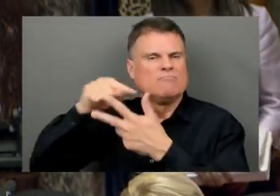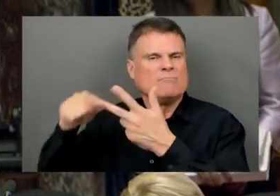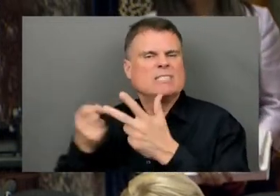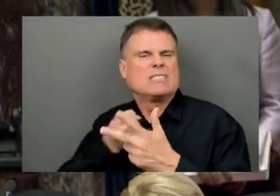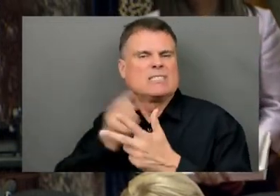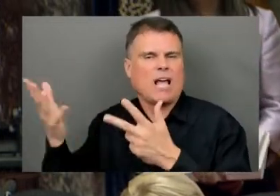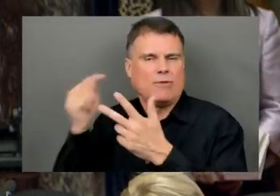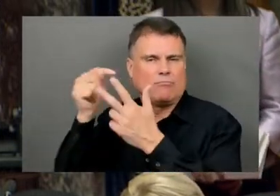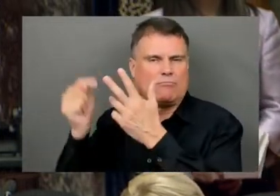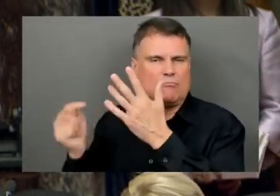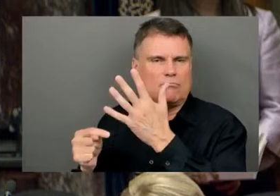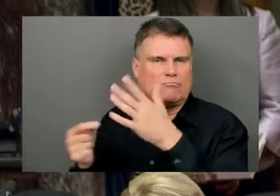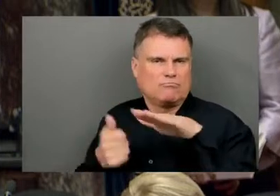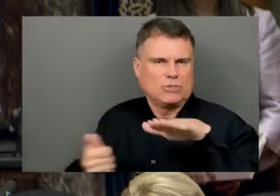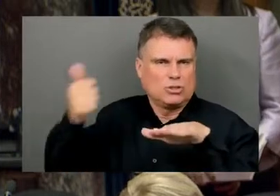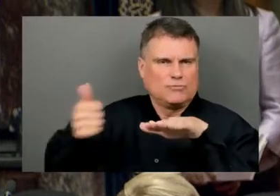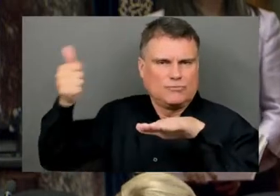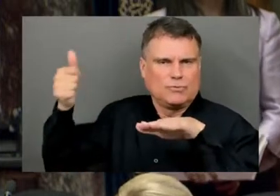Colleen Tatusek,